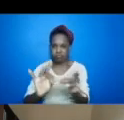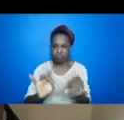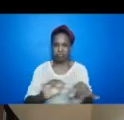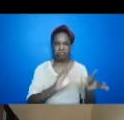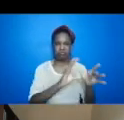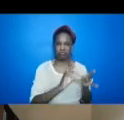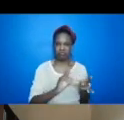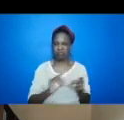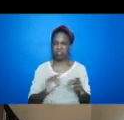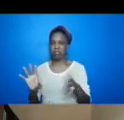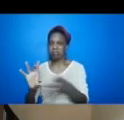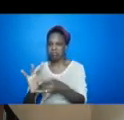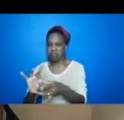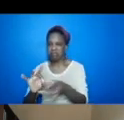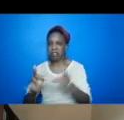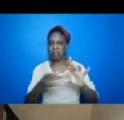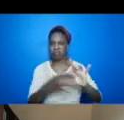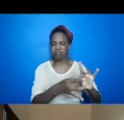different smaller